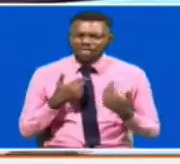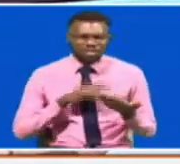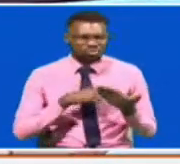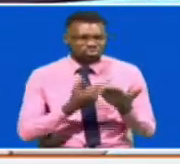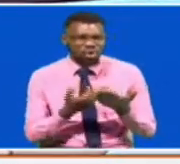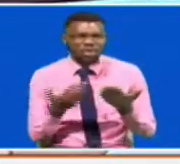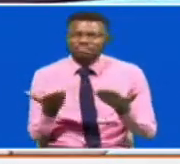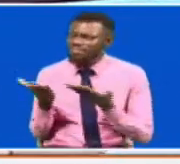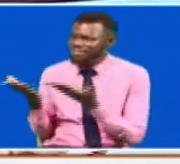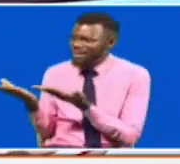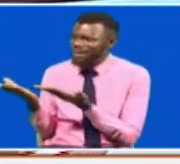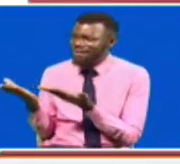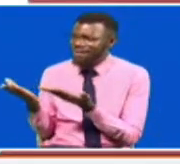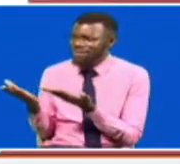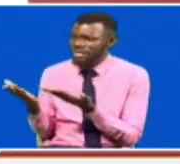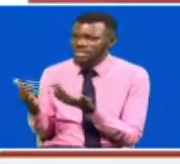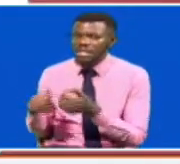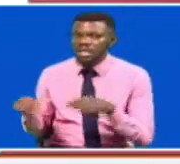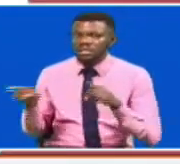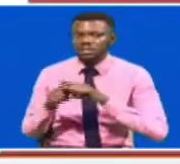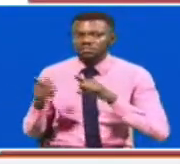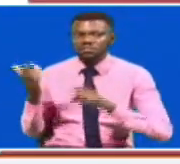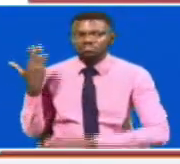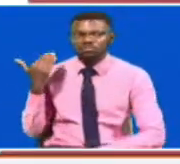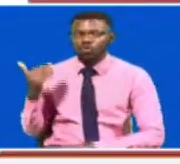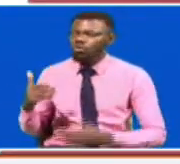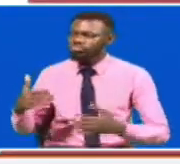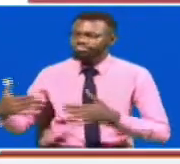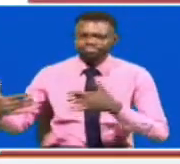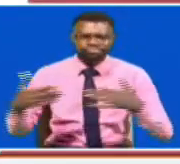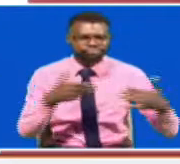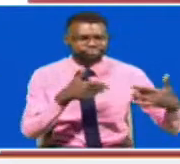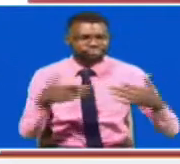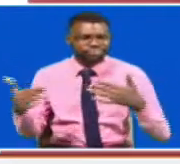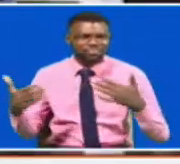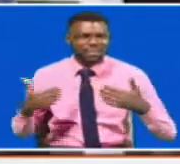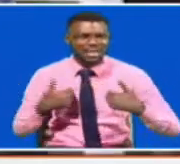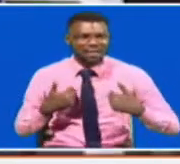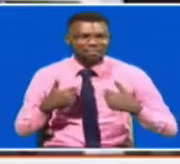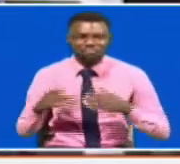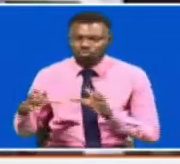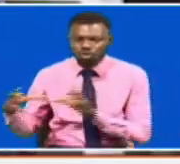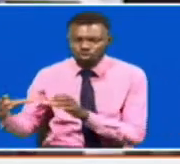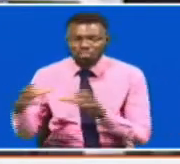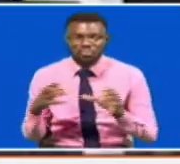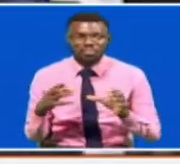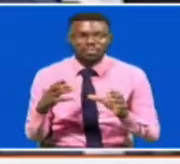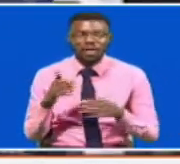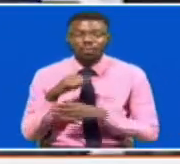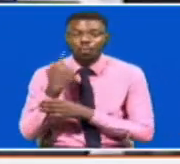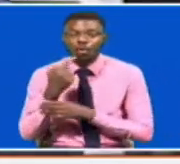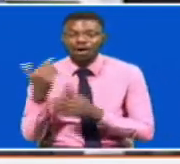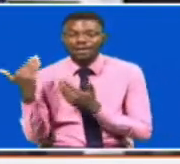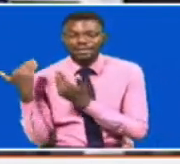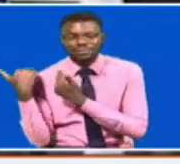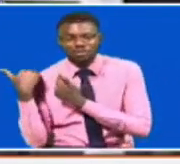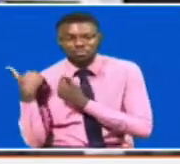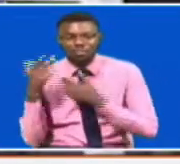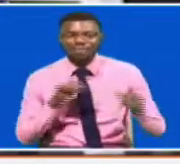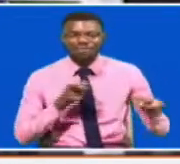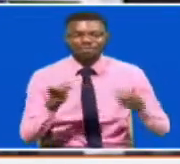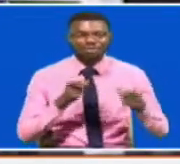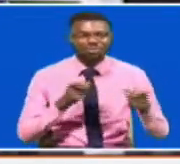had been placed, you know, put in place. And in fact, there was a push and pull between those players, you know, on who will control those